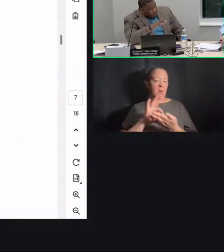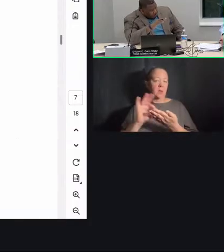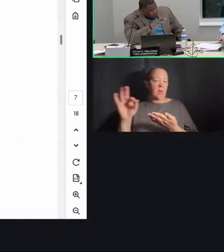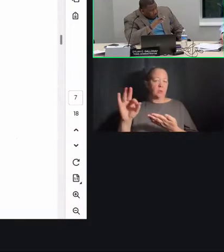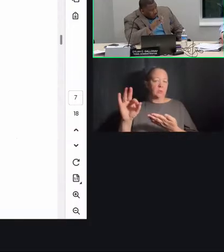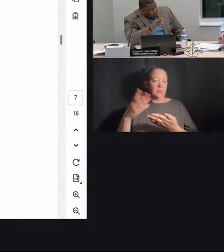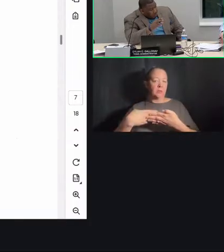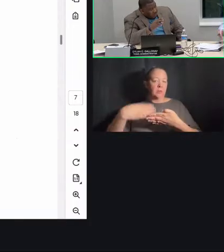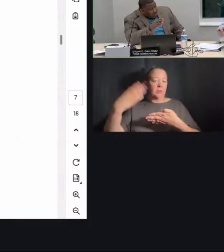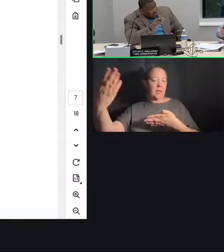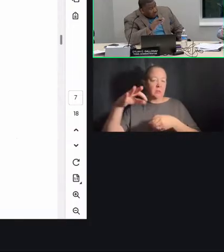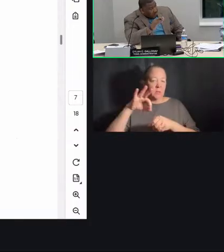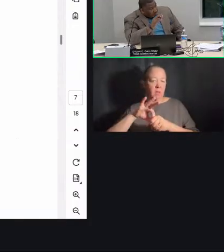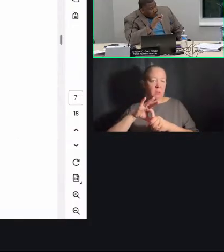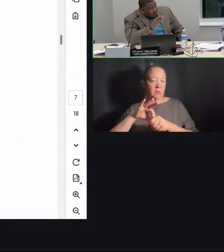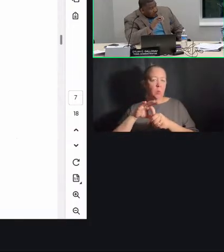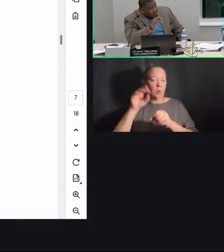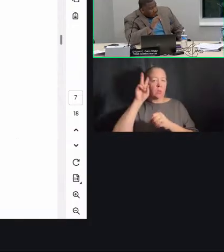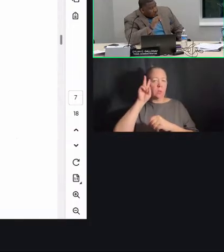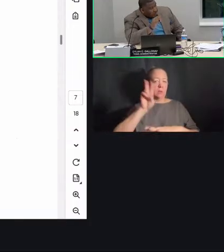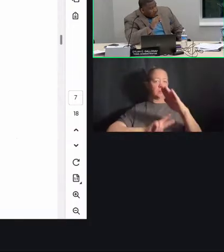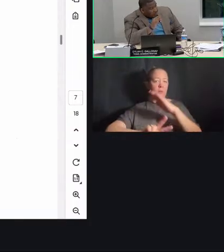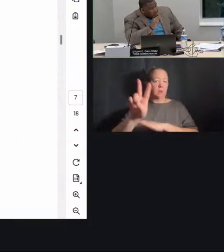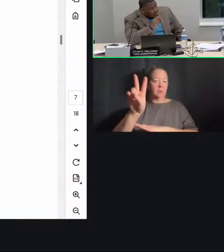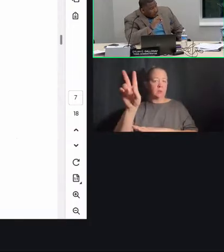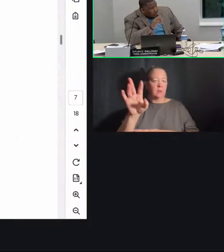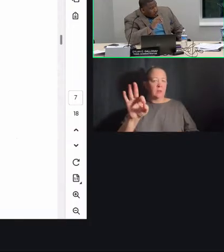election, we anticipate that the fees will be